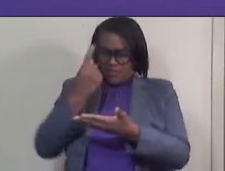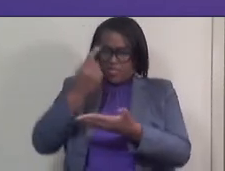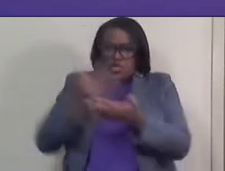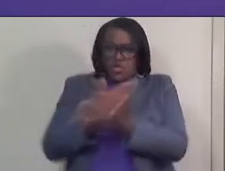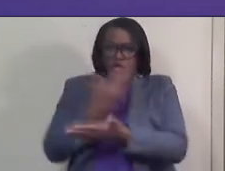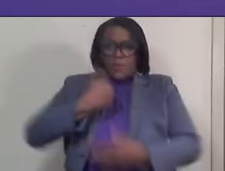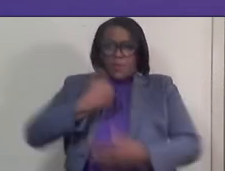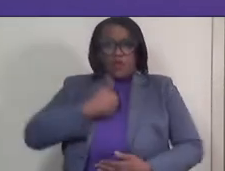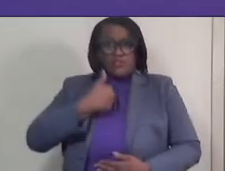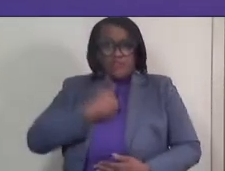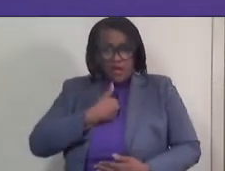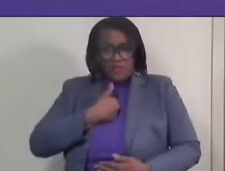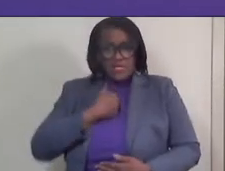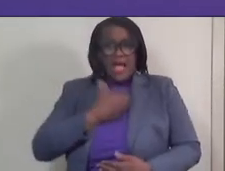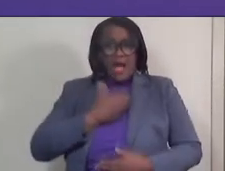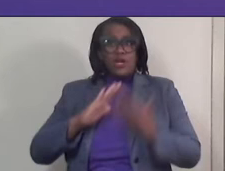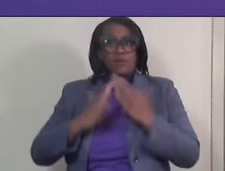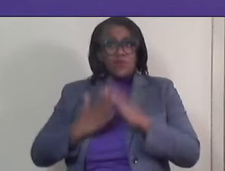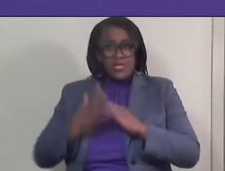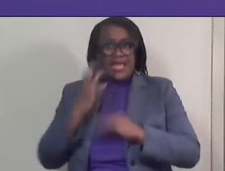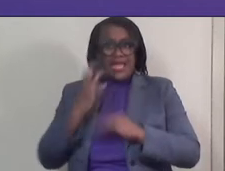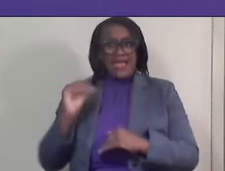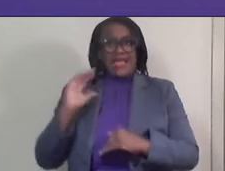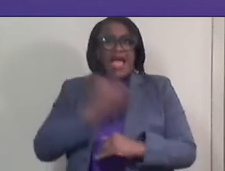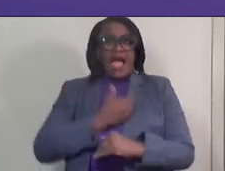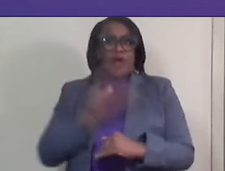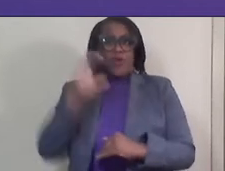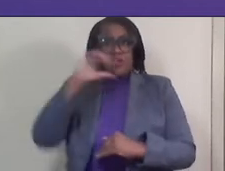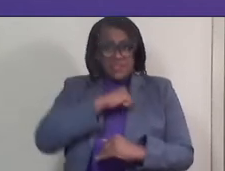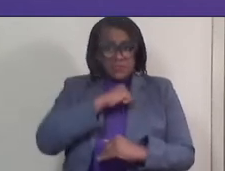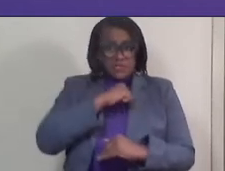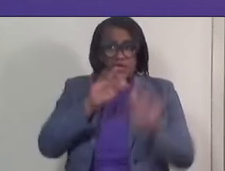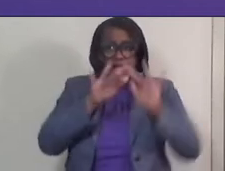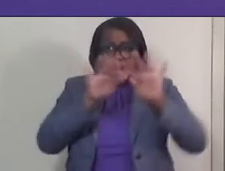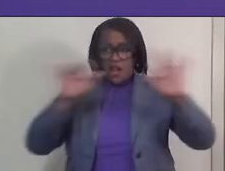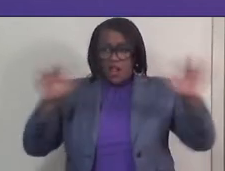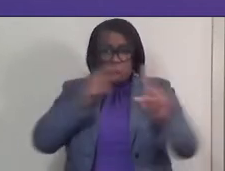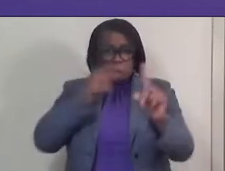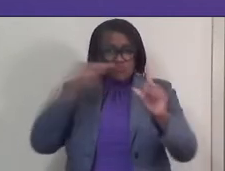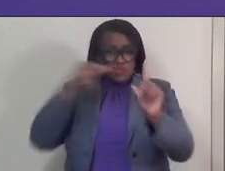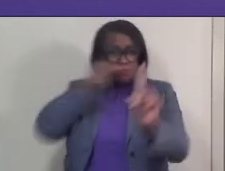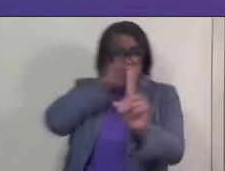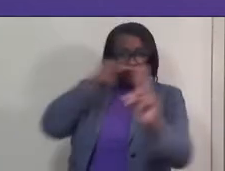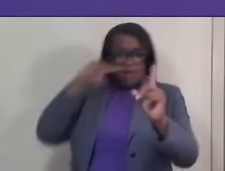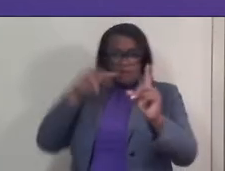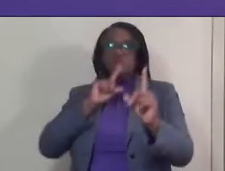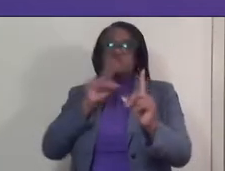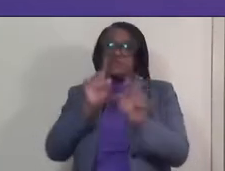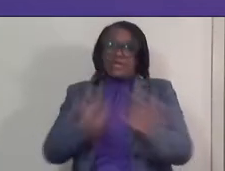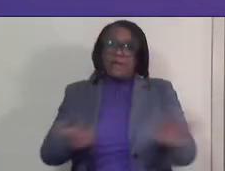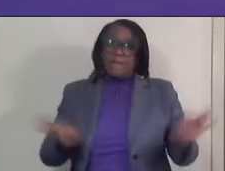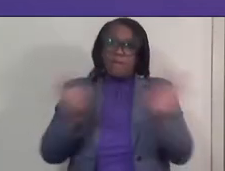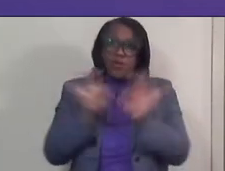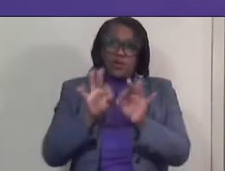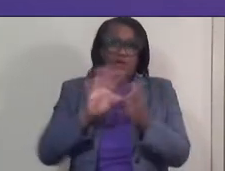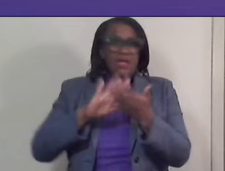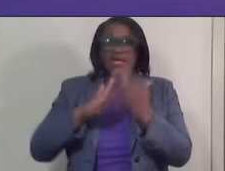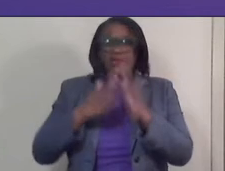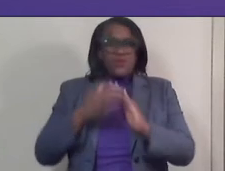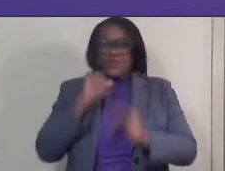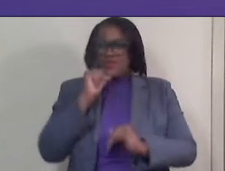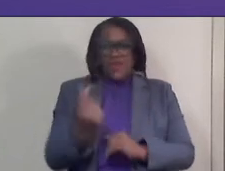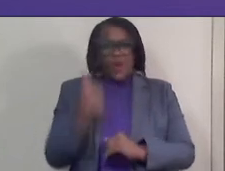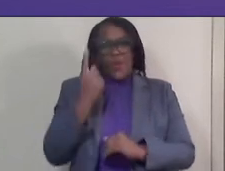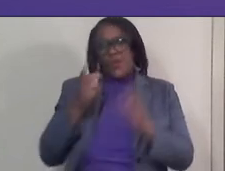and our assumptions. And here, the multiple perspectives is very important. Communities are not homogeneous.